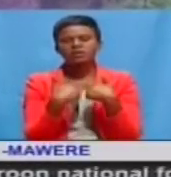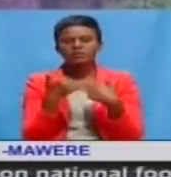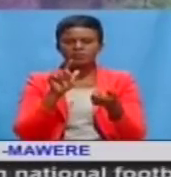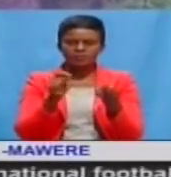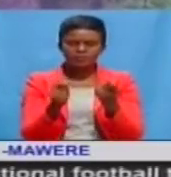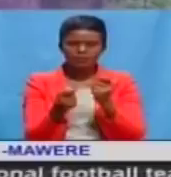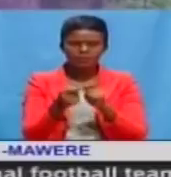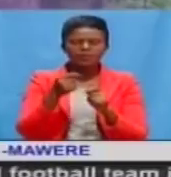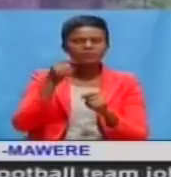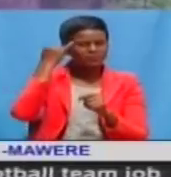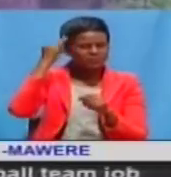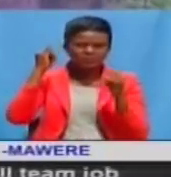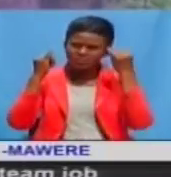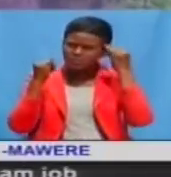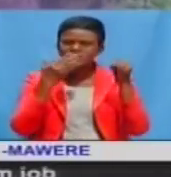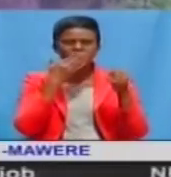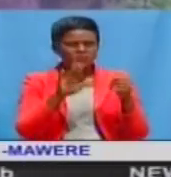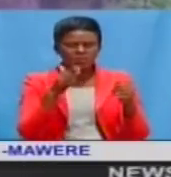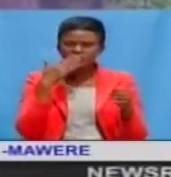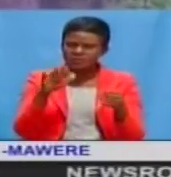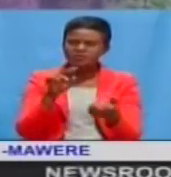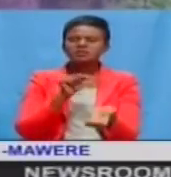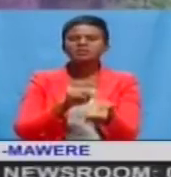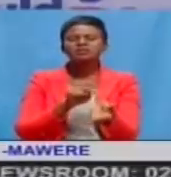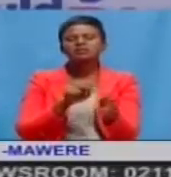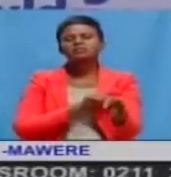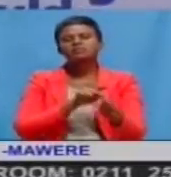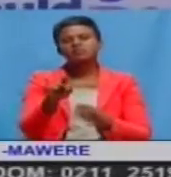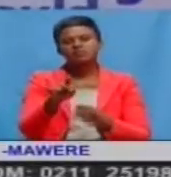bad perception people have about the nursing profession.